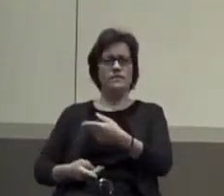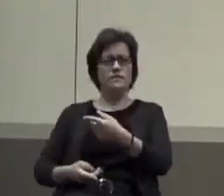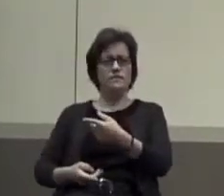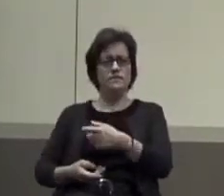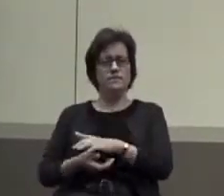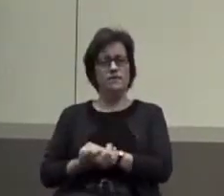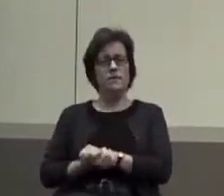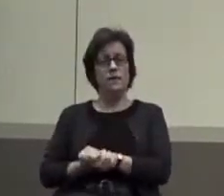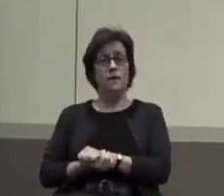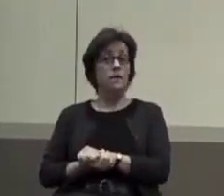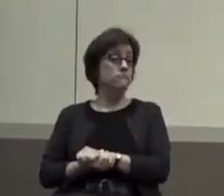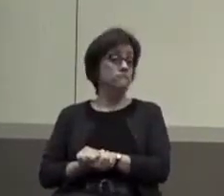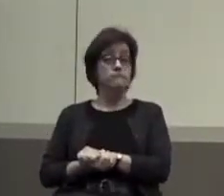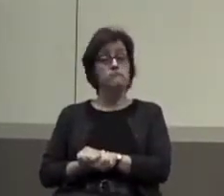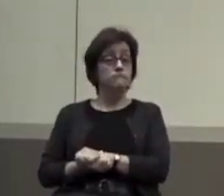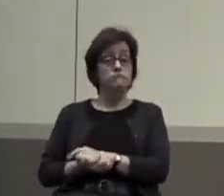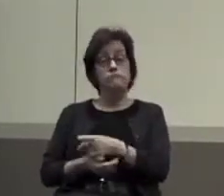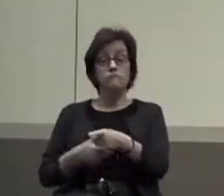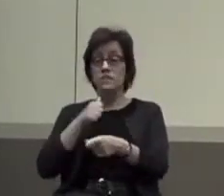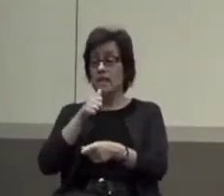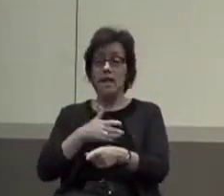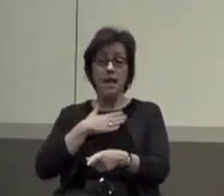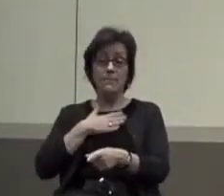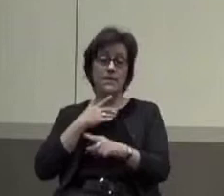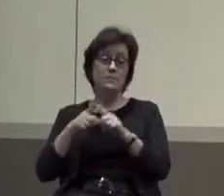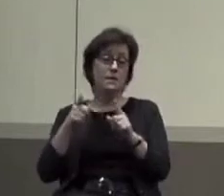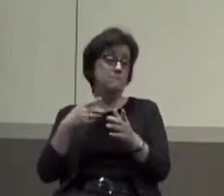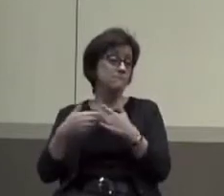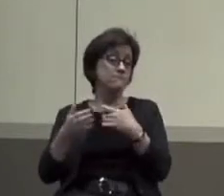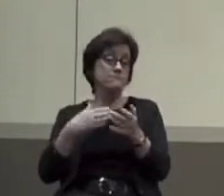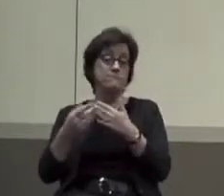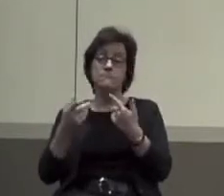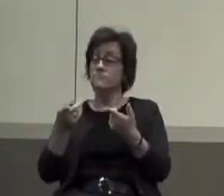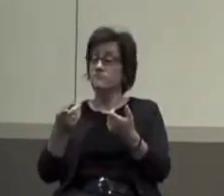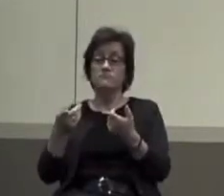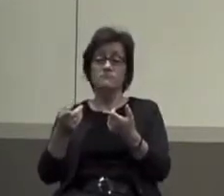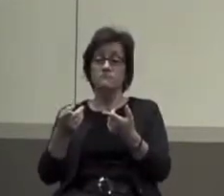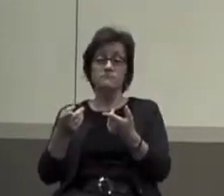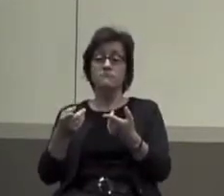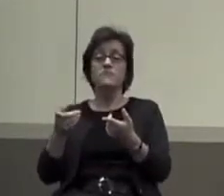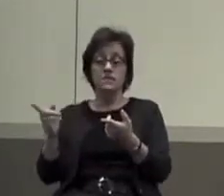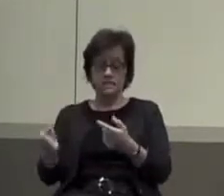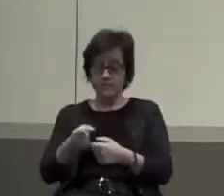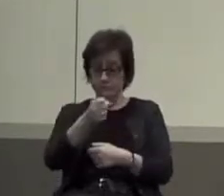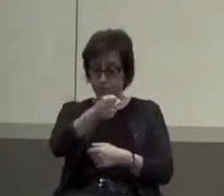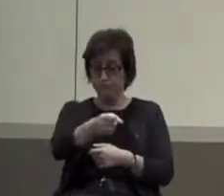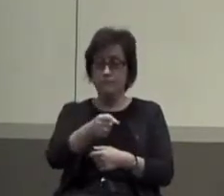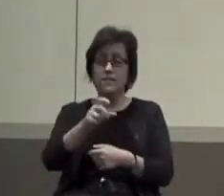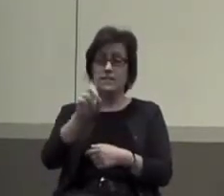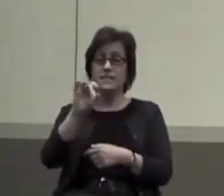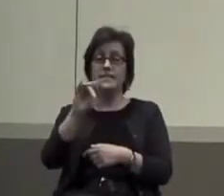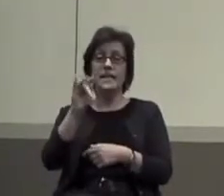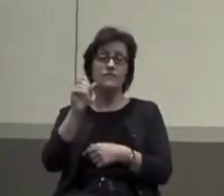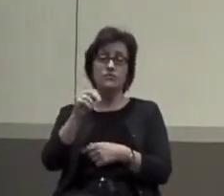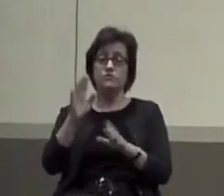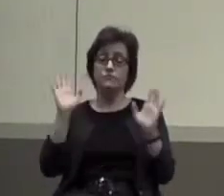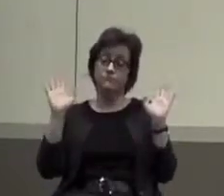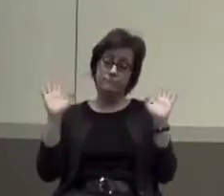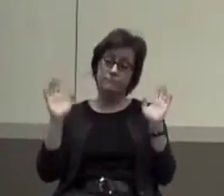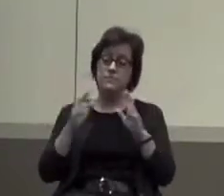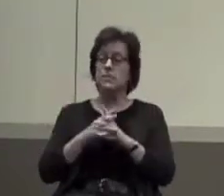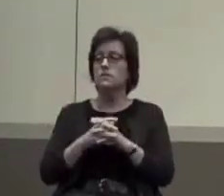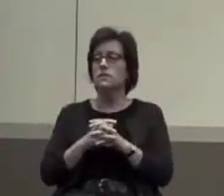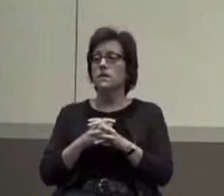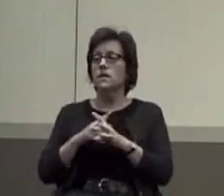she wasn't happy, but it didn't really matter. She still had to have that consequence. And again, you need to be educative and